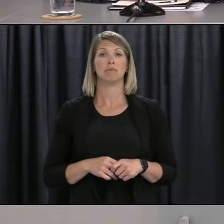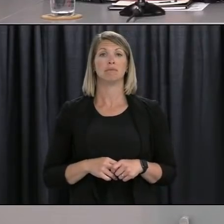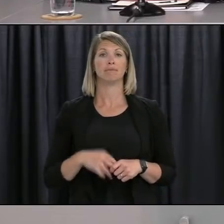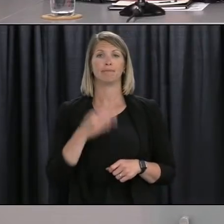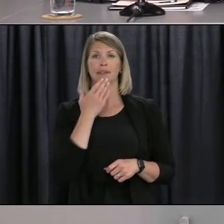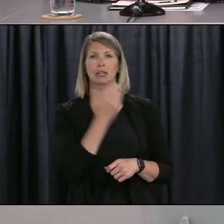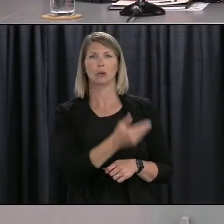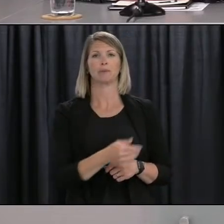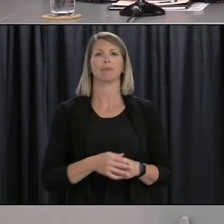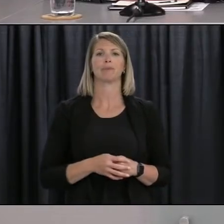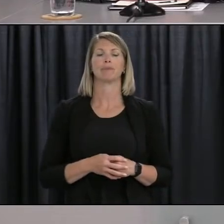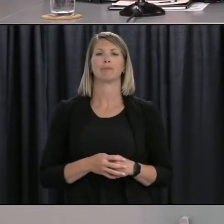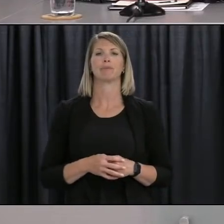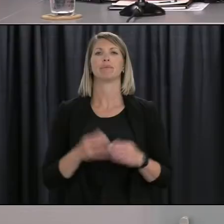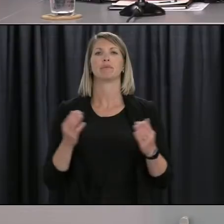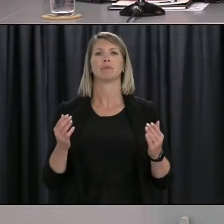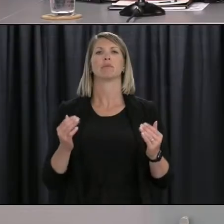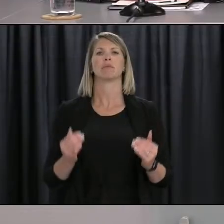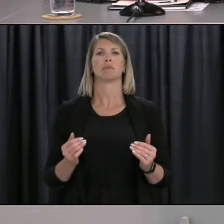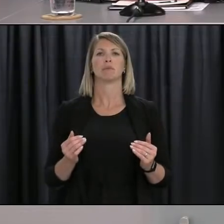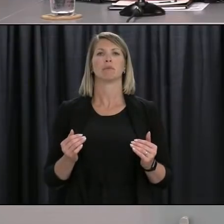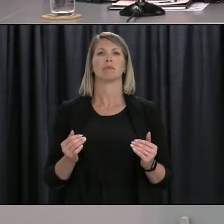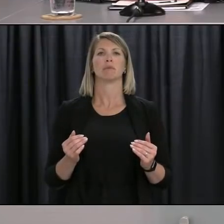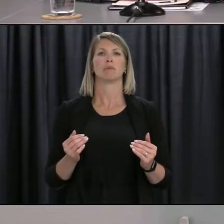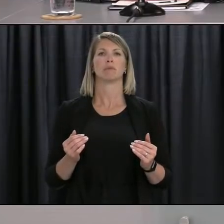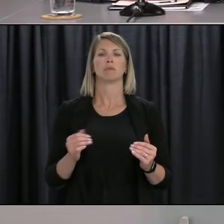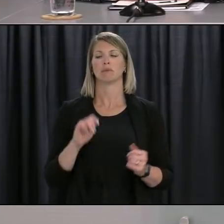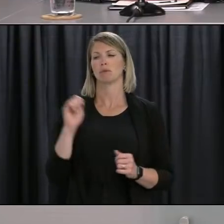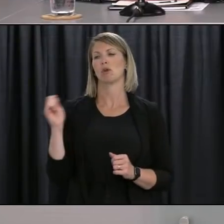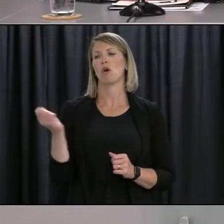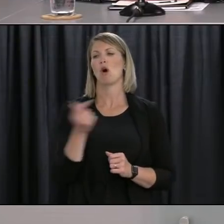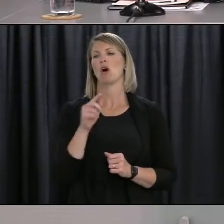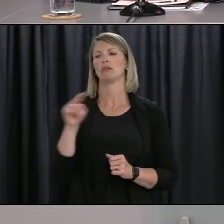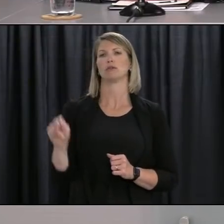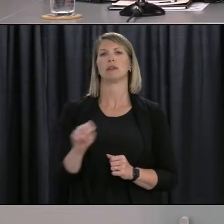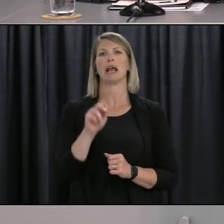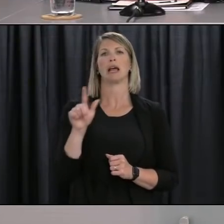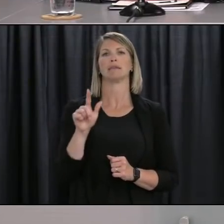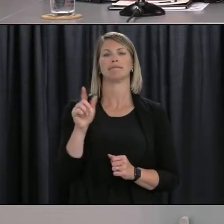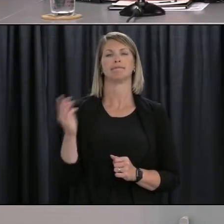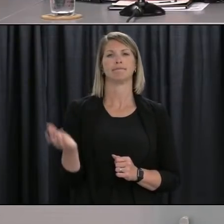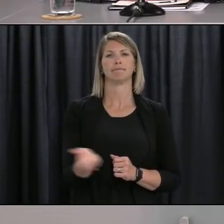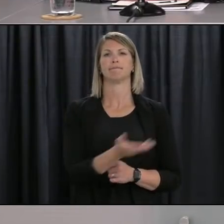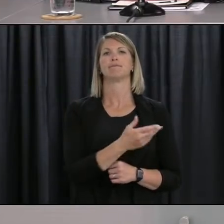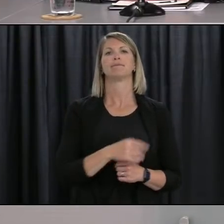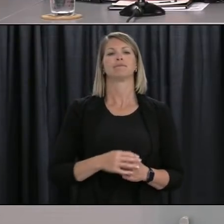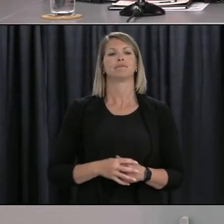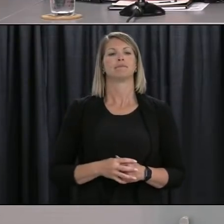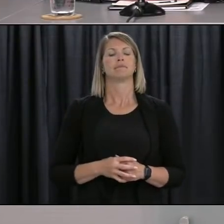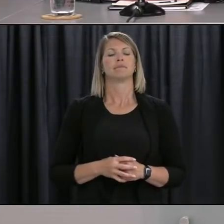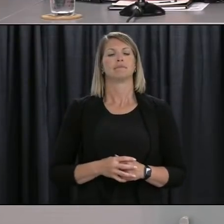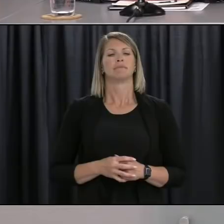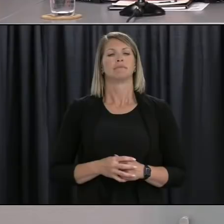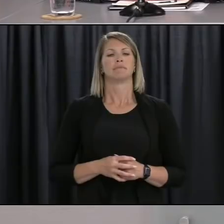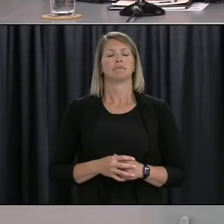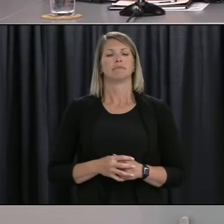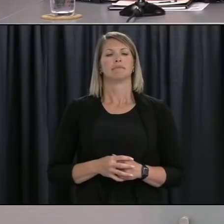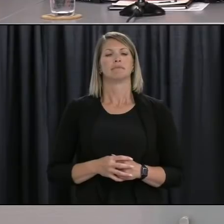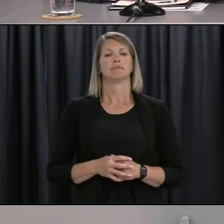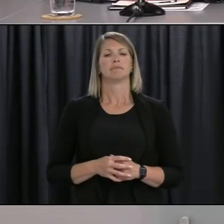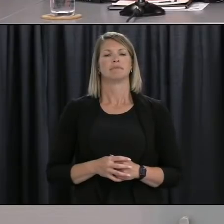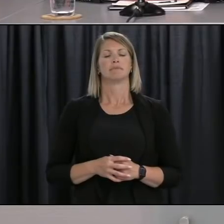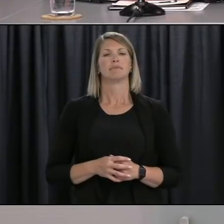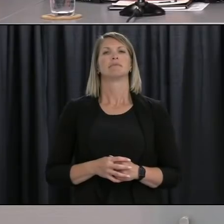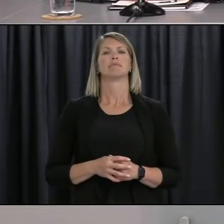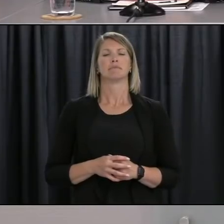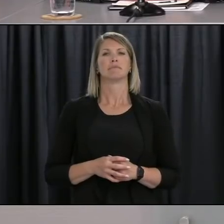Thank you again. Our next questions are from Ashley Fitzpatrick of All Newfoundland Labrador. Please go ahead. Thank you. I just wanted to